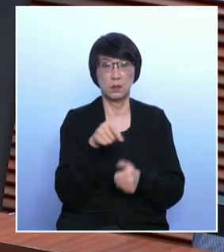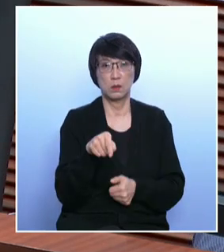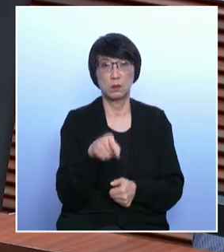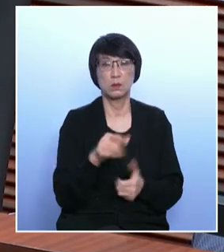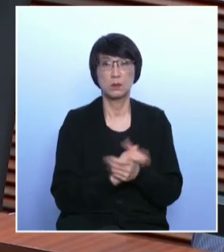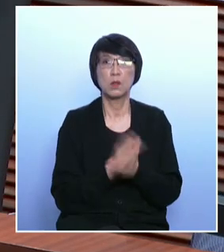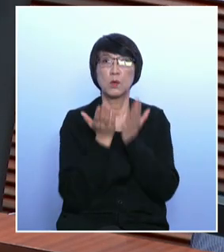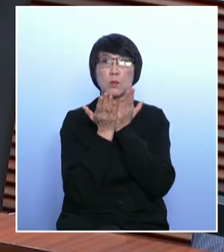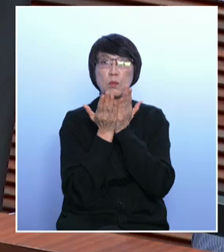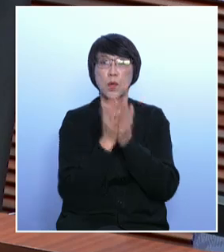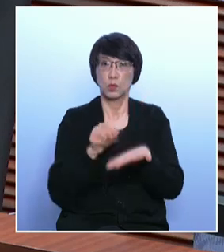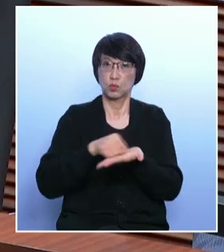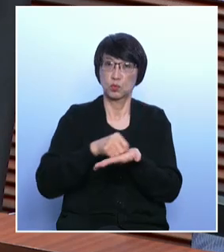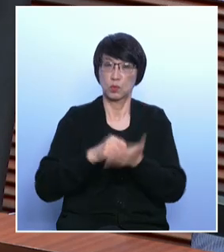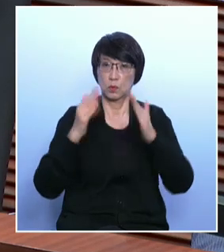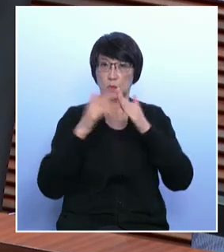So you mean they have practice?